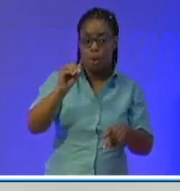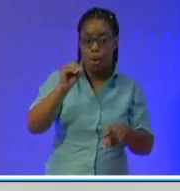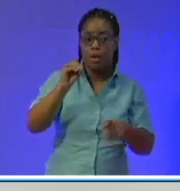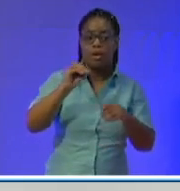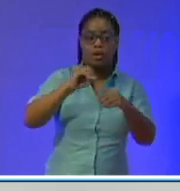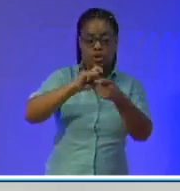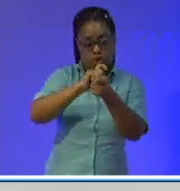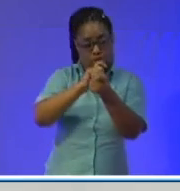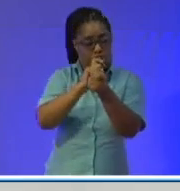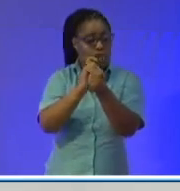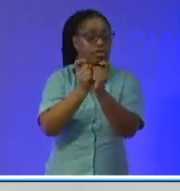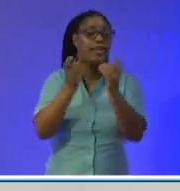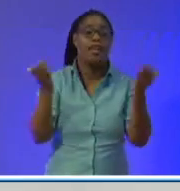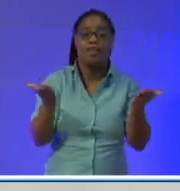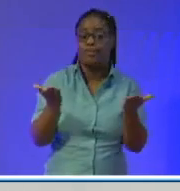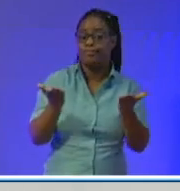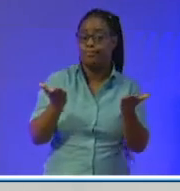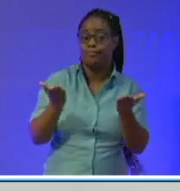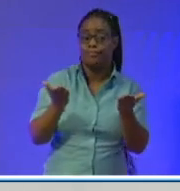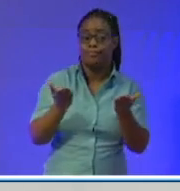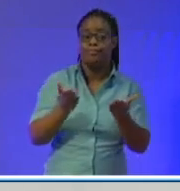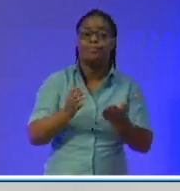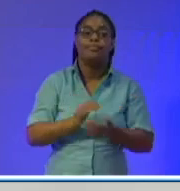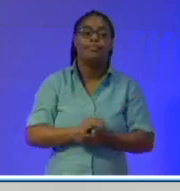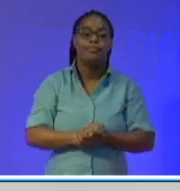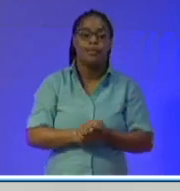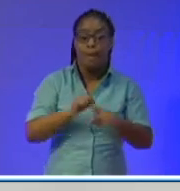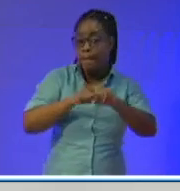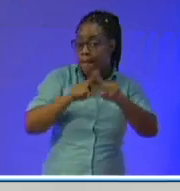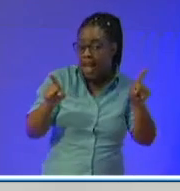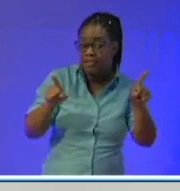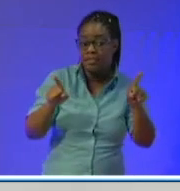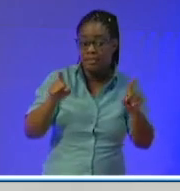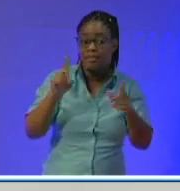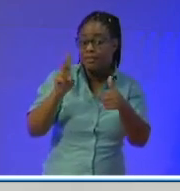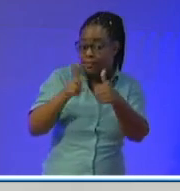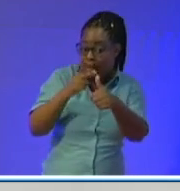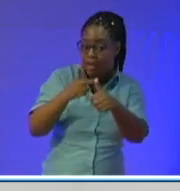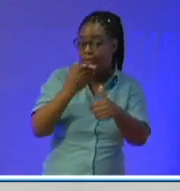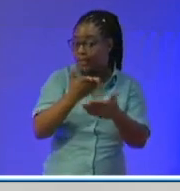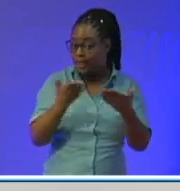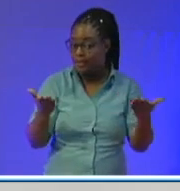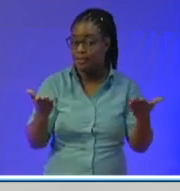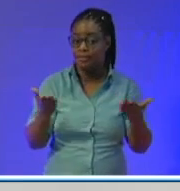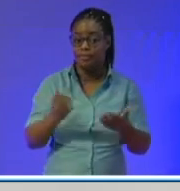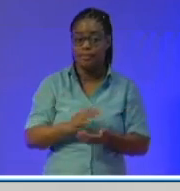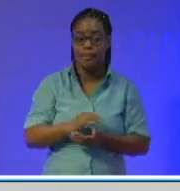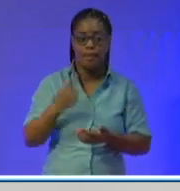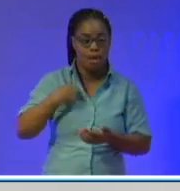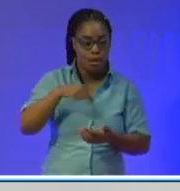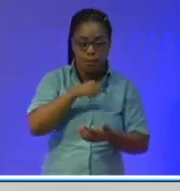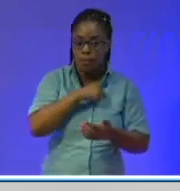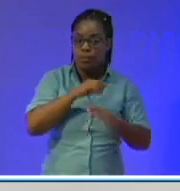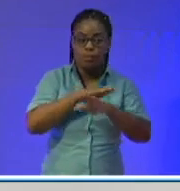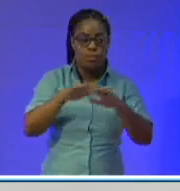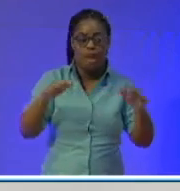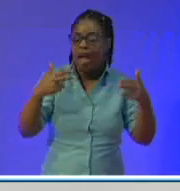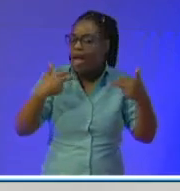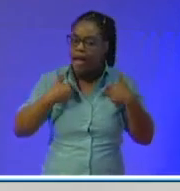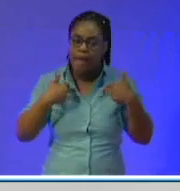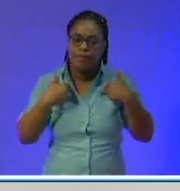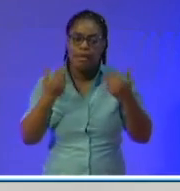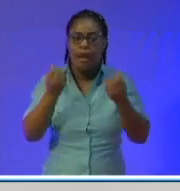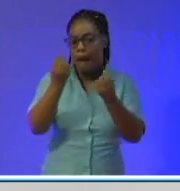haven't detected any of those to date. That's thing one. Secondly, as we do not yet have any information that